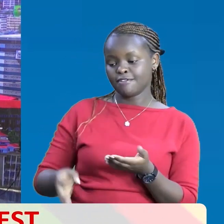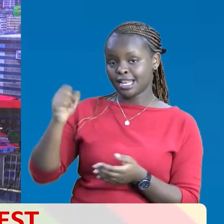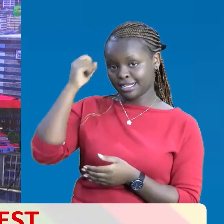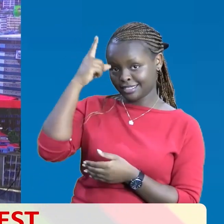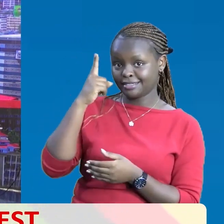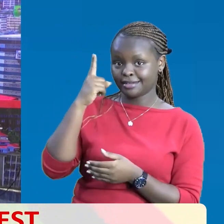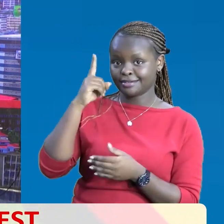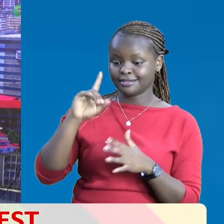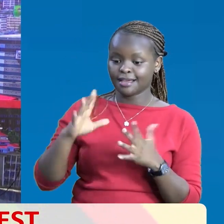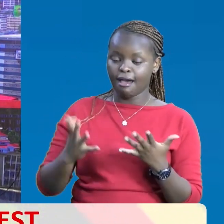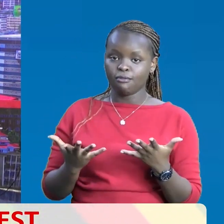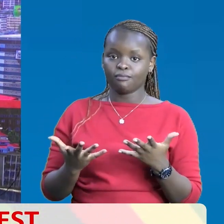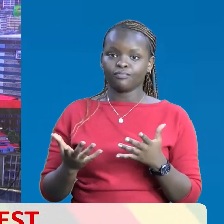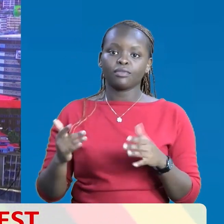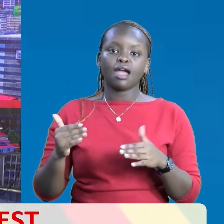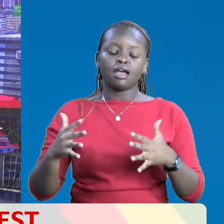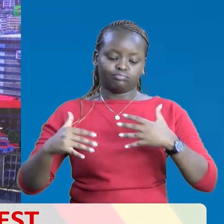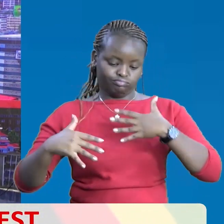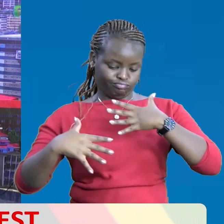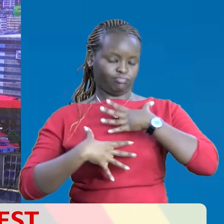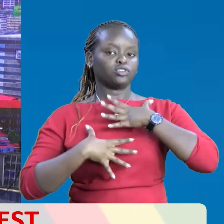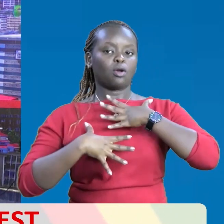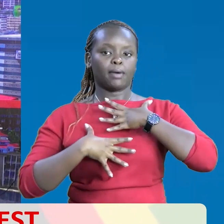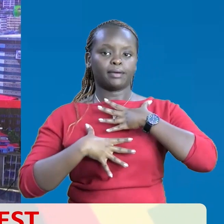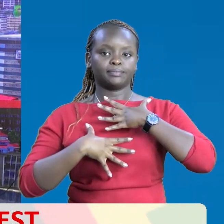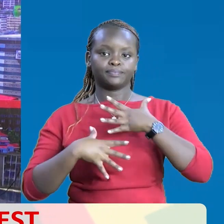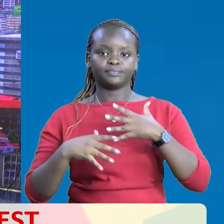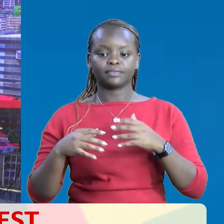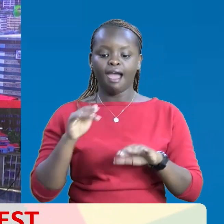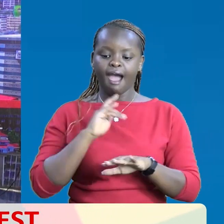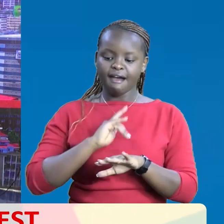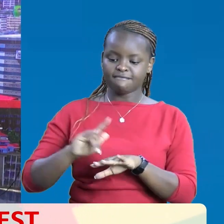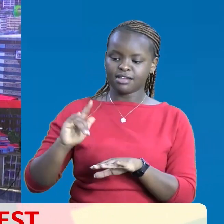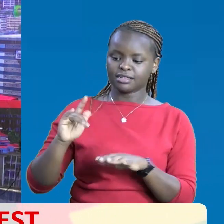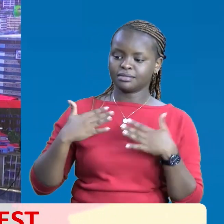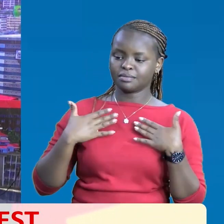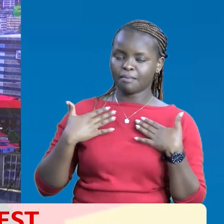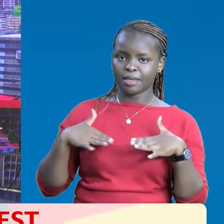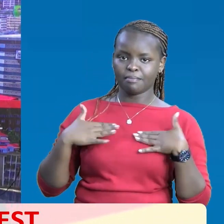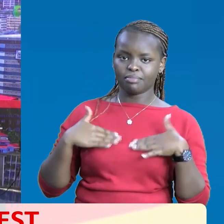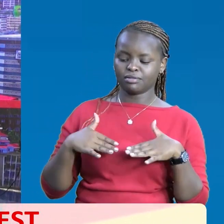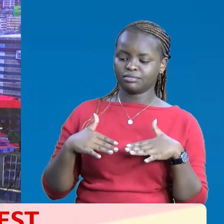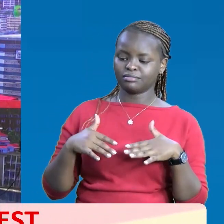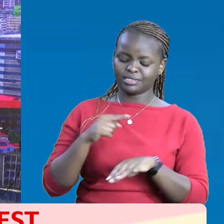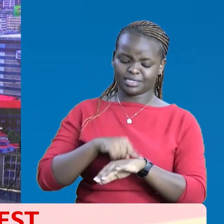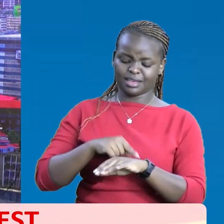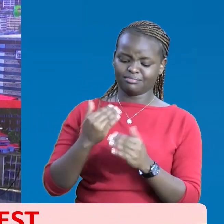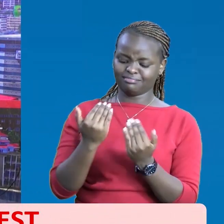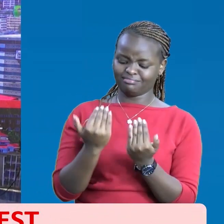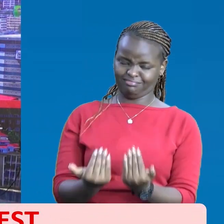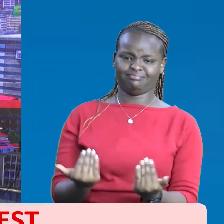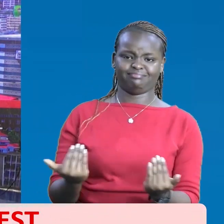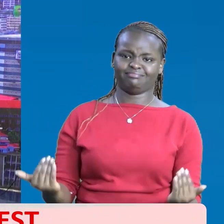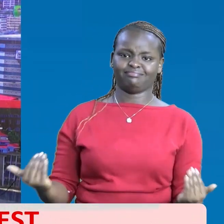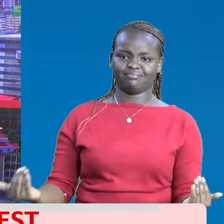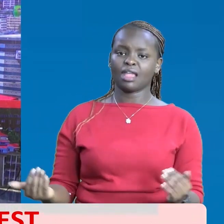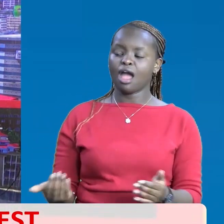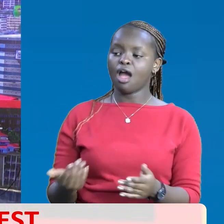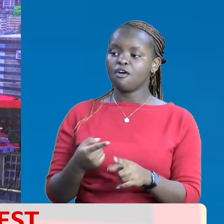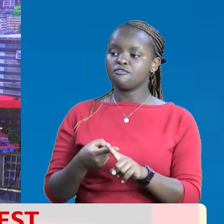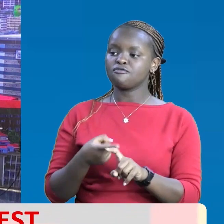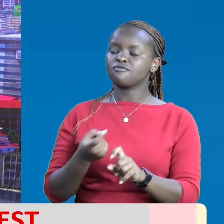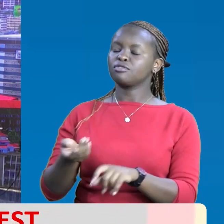your trauma or something it may affect mtu from the young, from when they were kama ni wadogo bado kwanza tena mpaka saa hii.